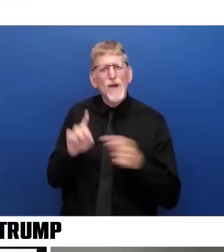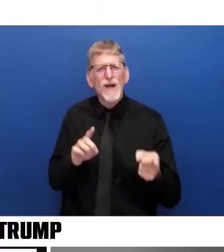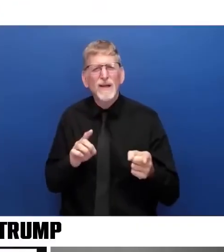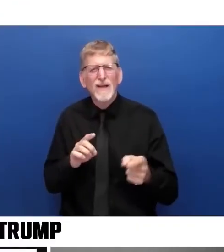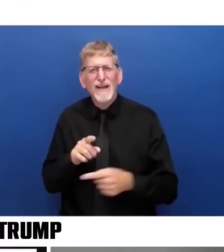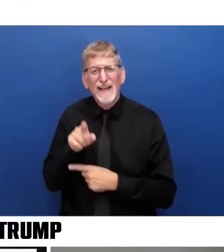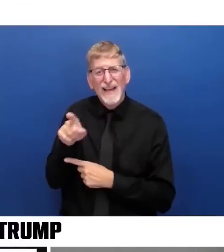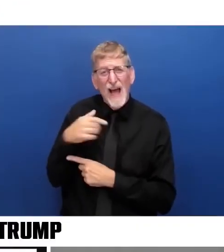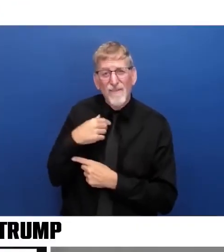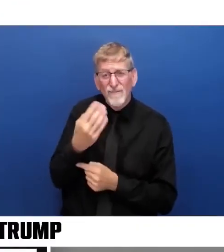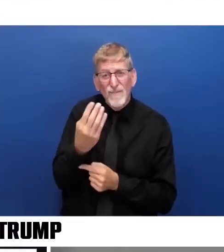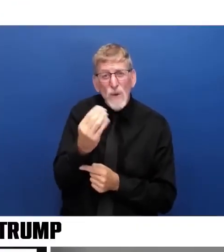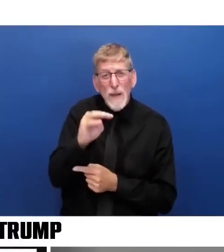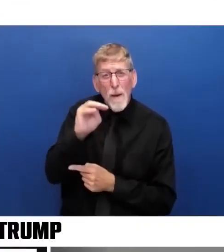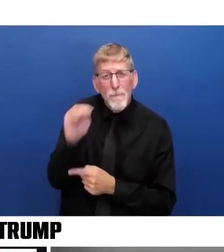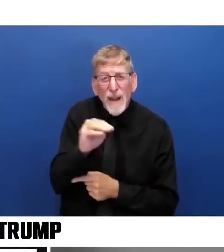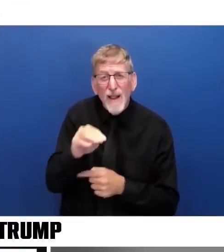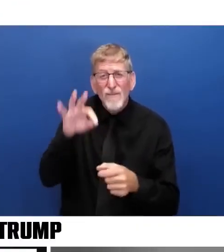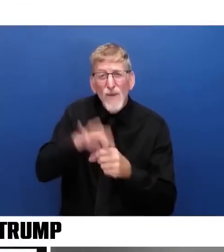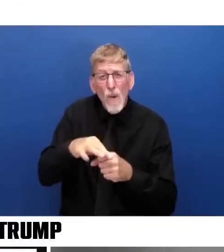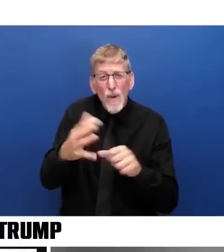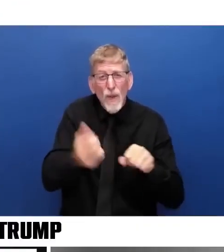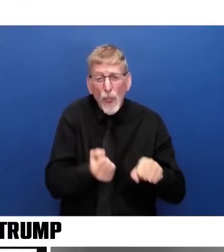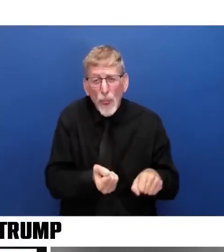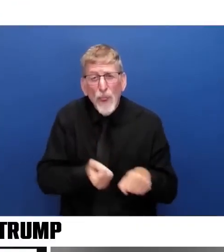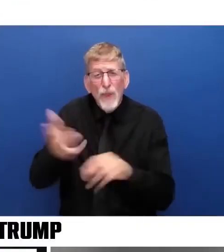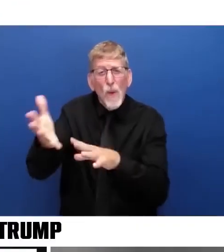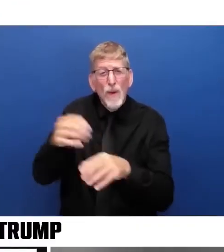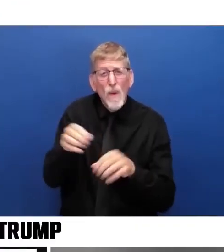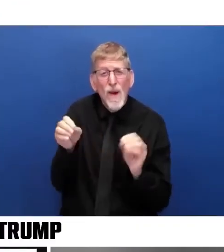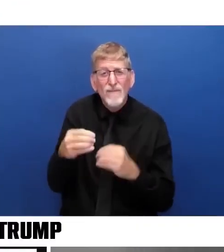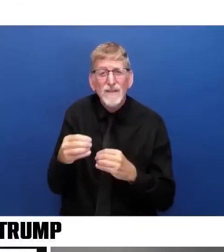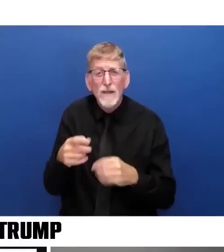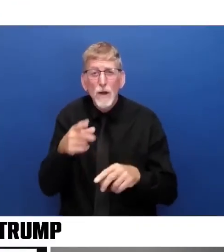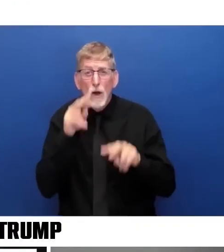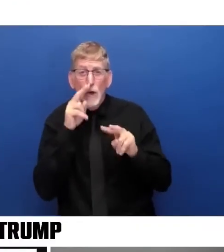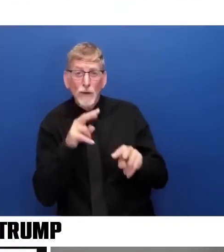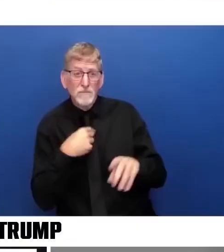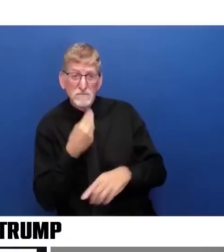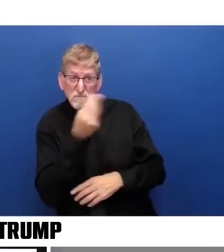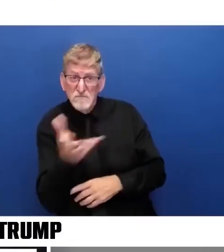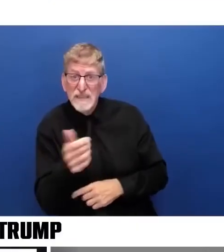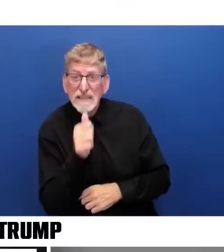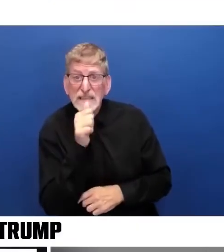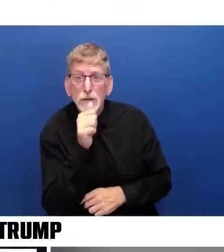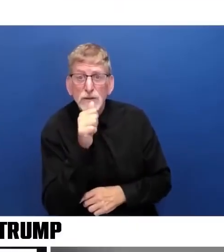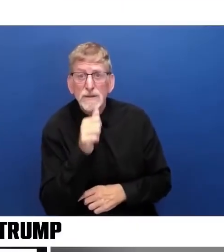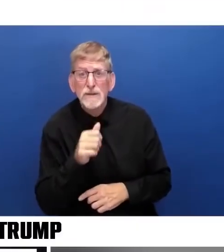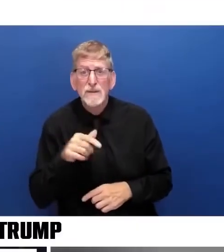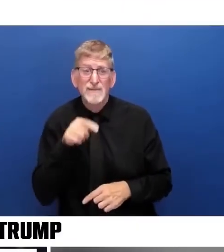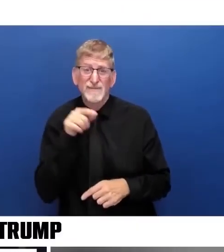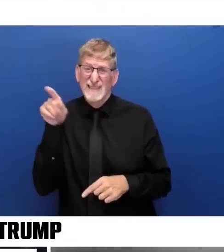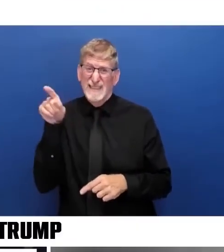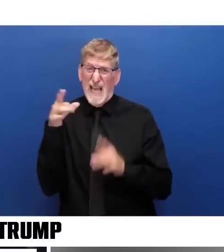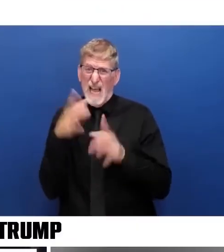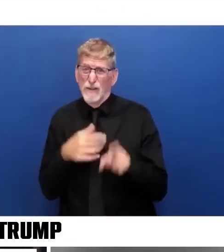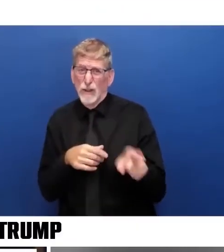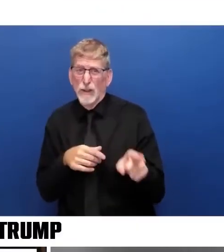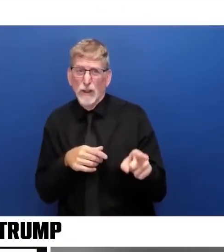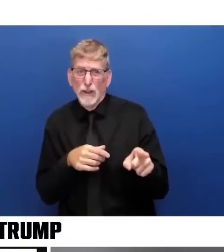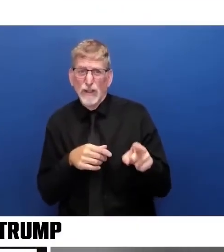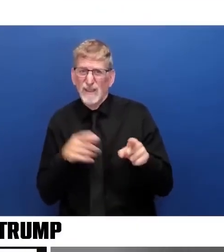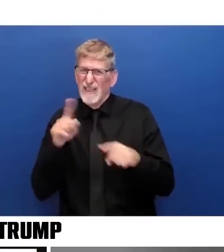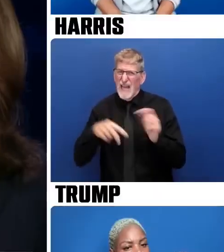office. And you know what? I'll give you a little secret. He hates her. He can't stand her. But he got 14 million votes. They threw him